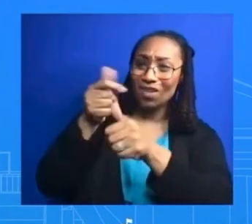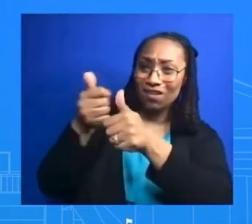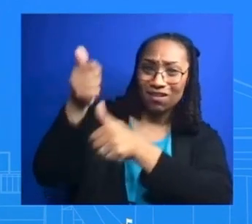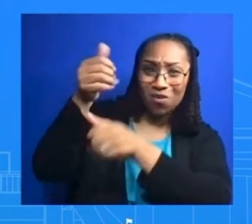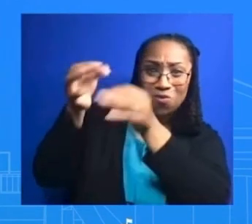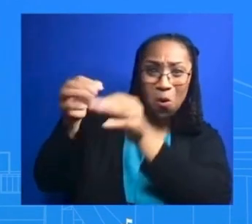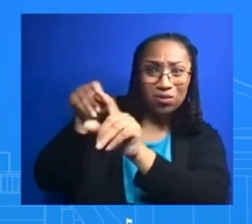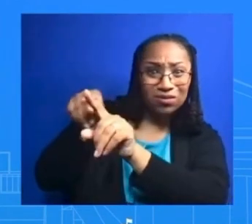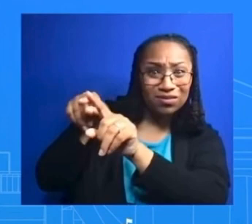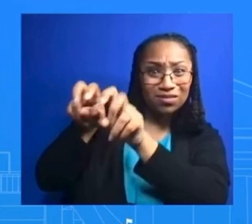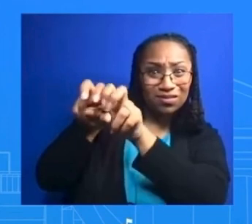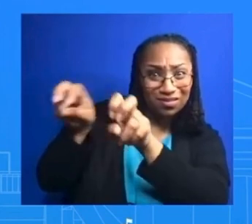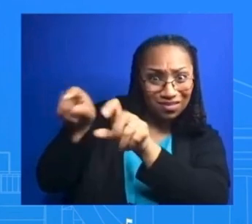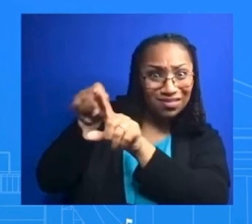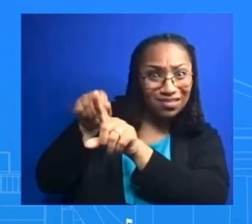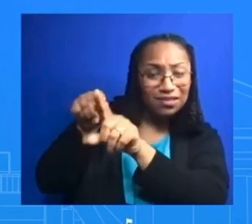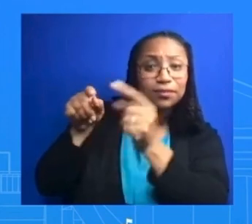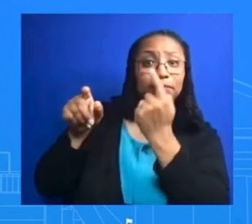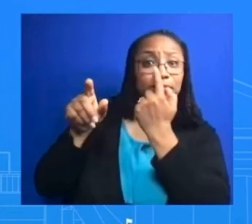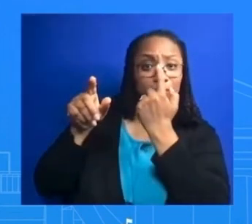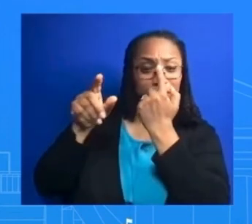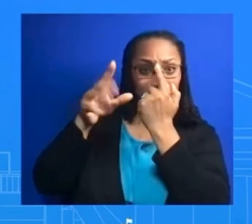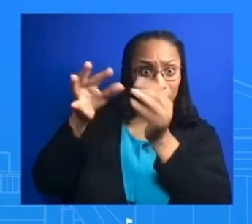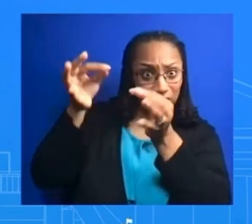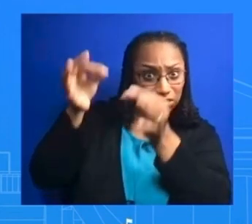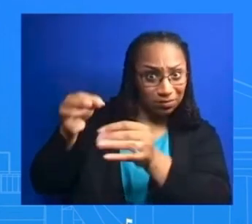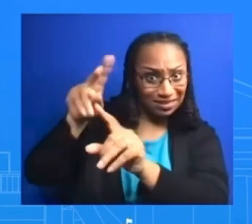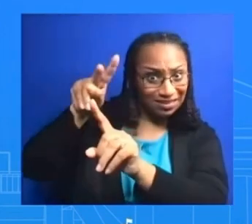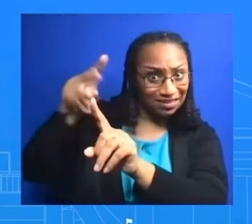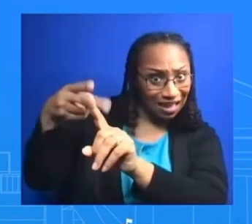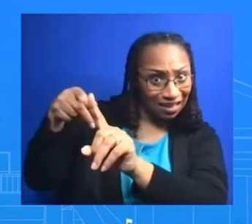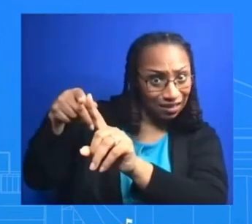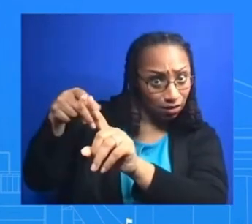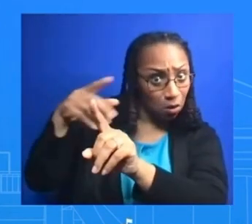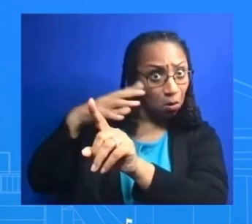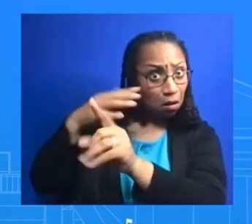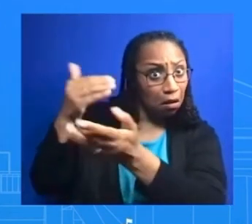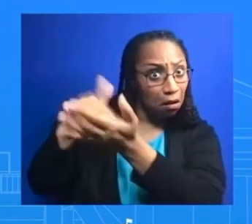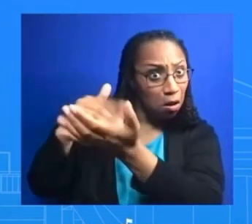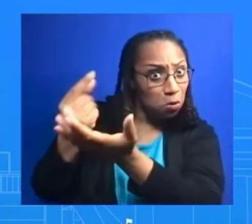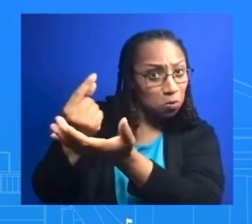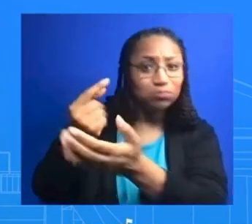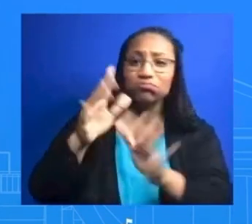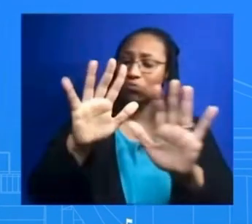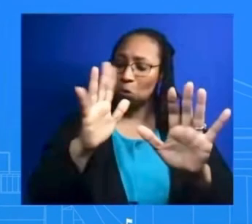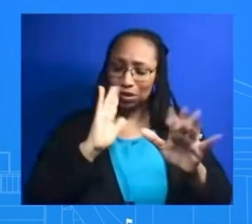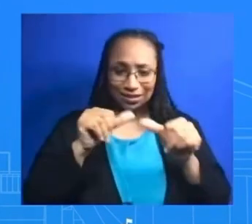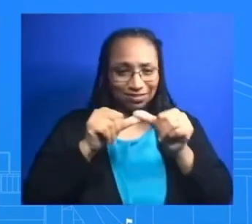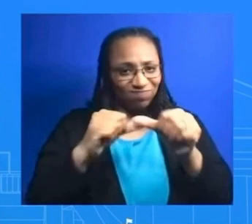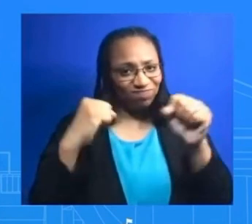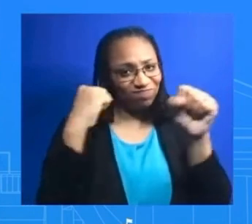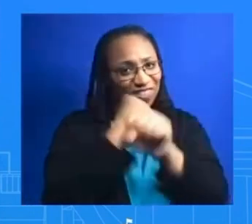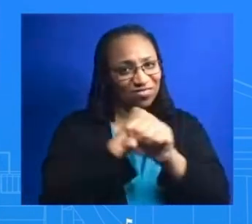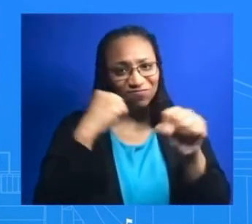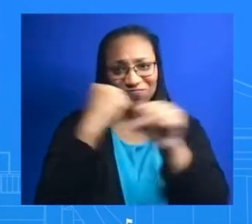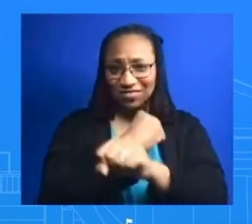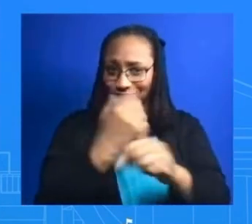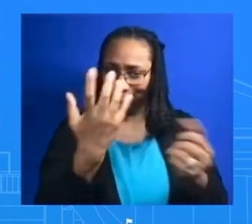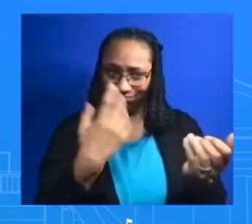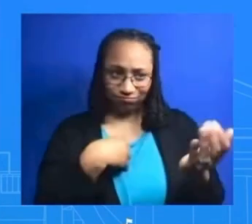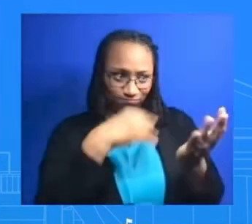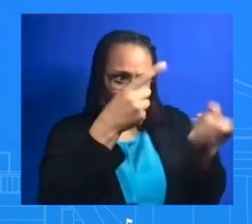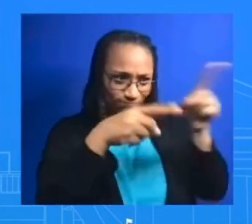legal argument forward to stand up for borrowers and to keep fighting for affordable college. Did you want to talk about the bigger plan by now?